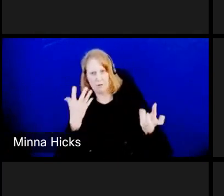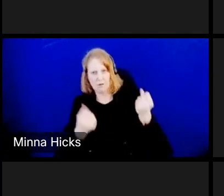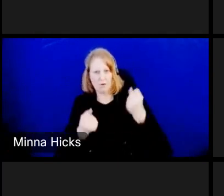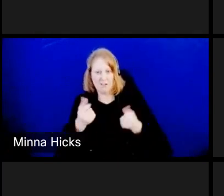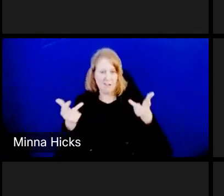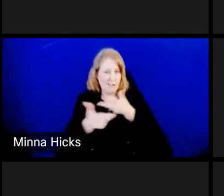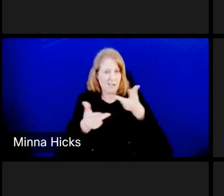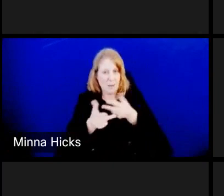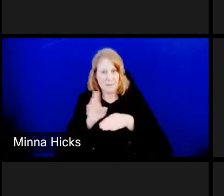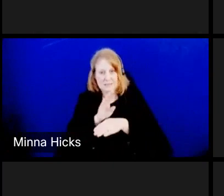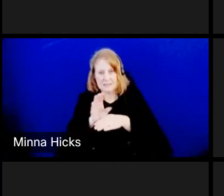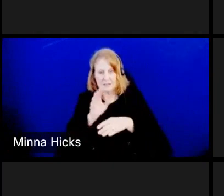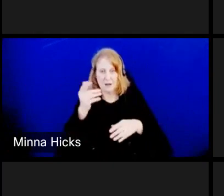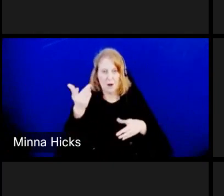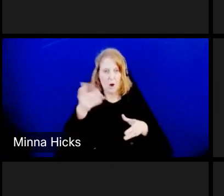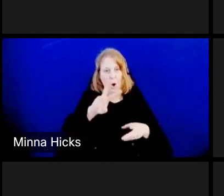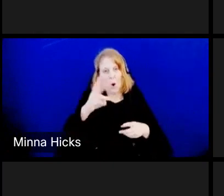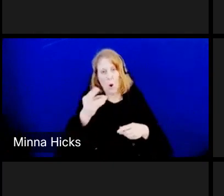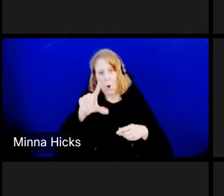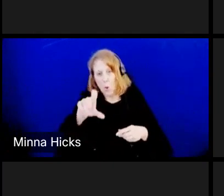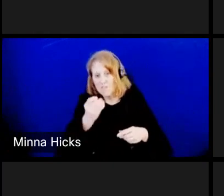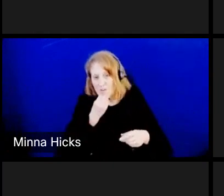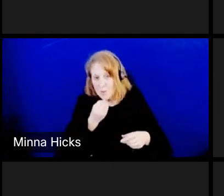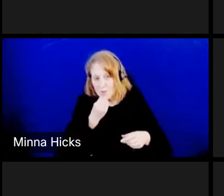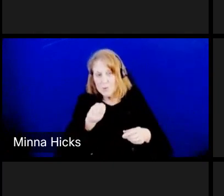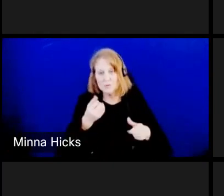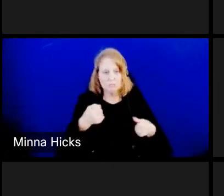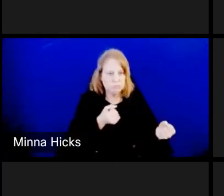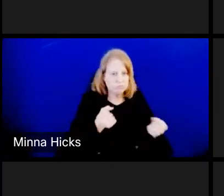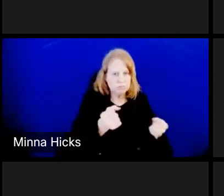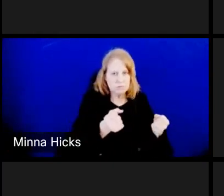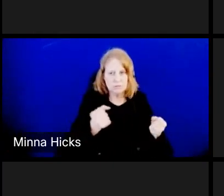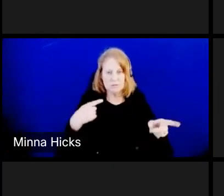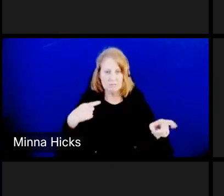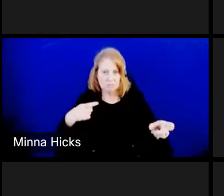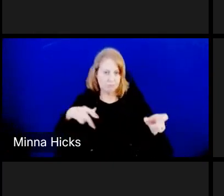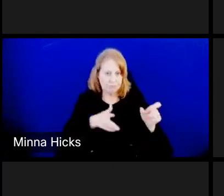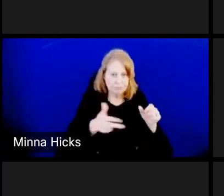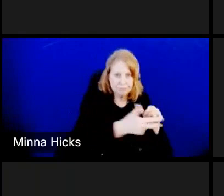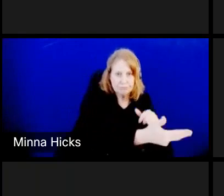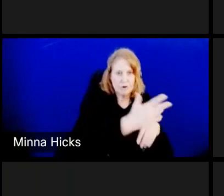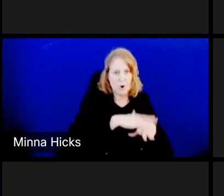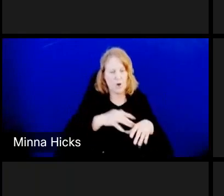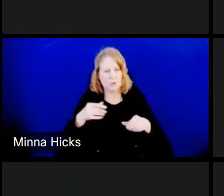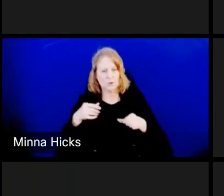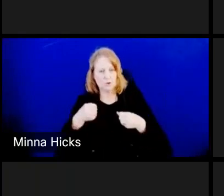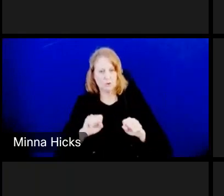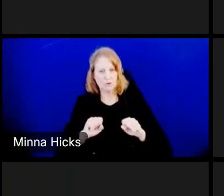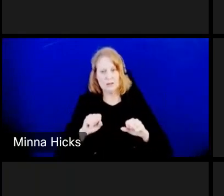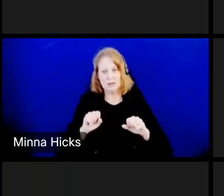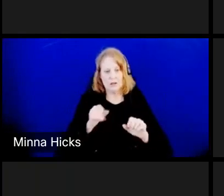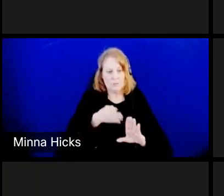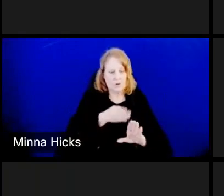for example, there would be a Whole Foods, that there would be speeding on streets that were